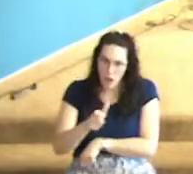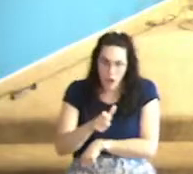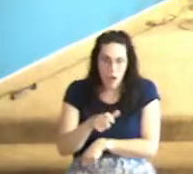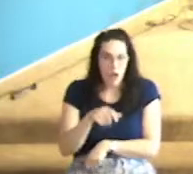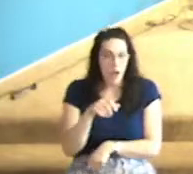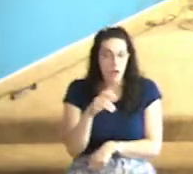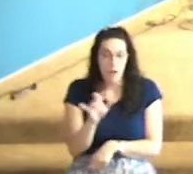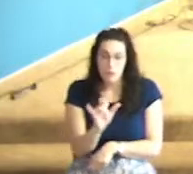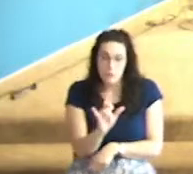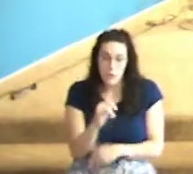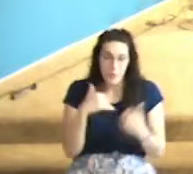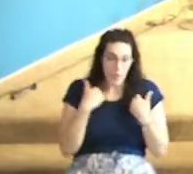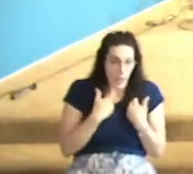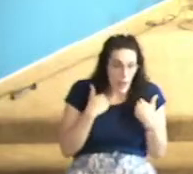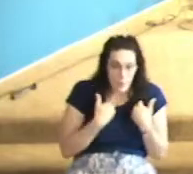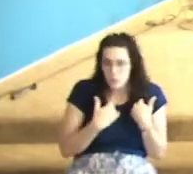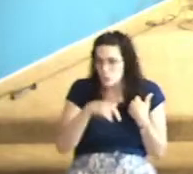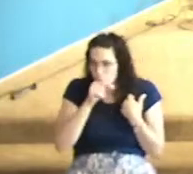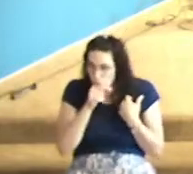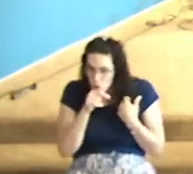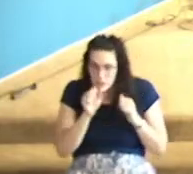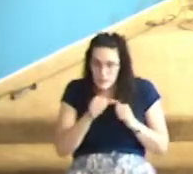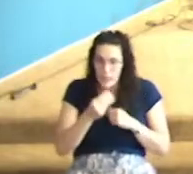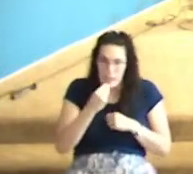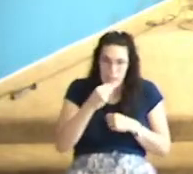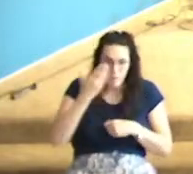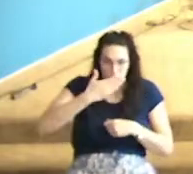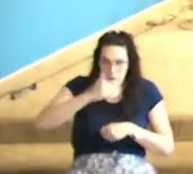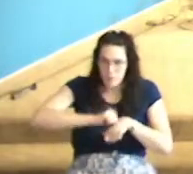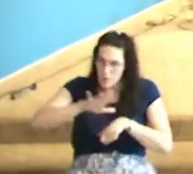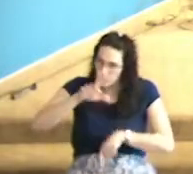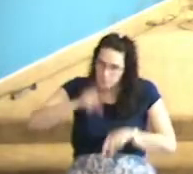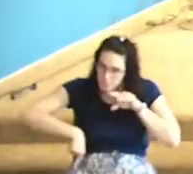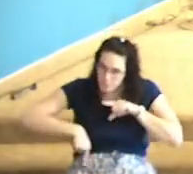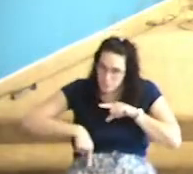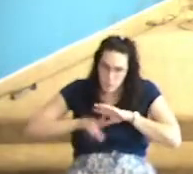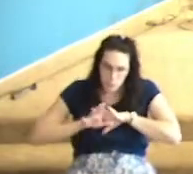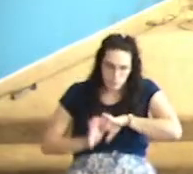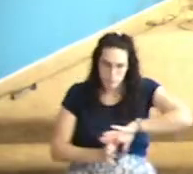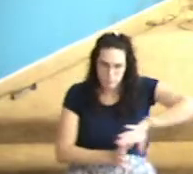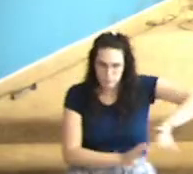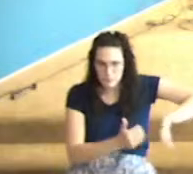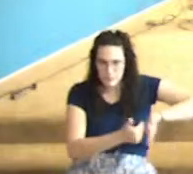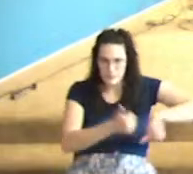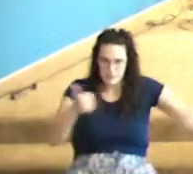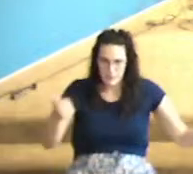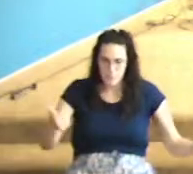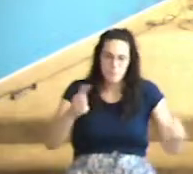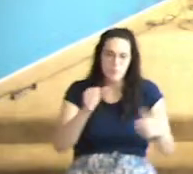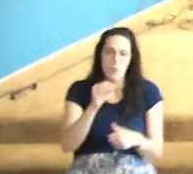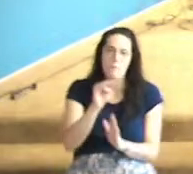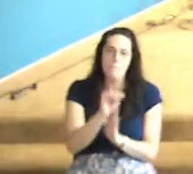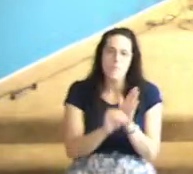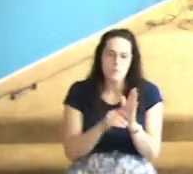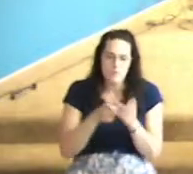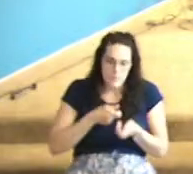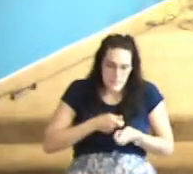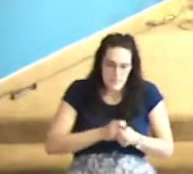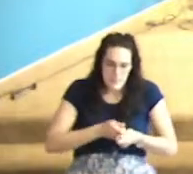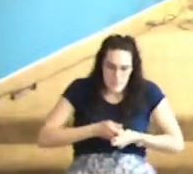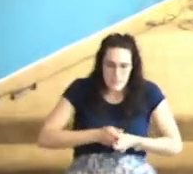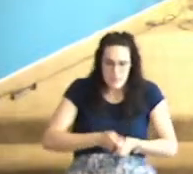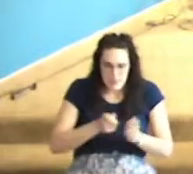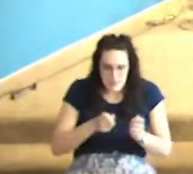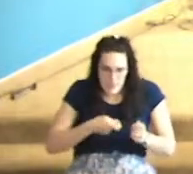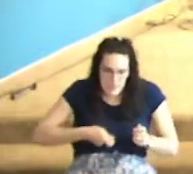flocks and herds may graze in front of the mountain. Verse 4, so Moses chiseled out two stone tablets like the first